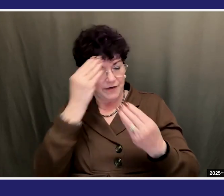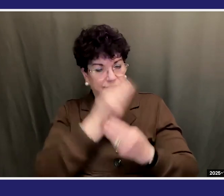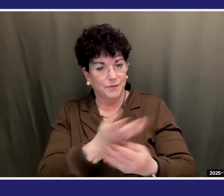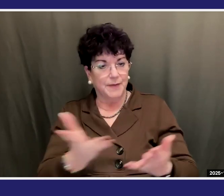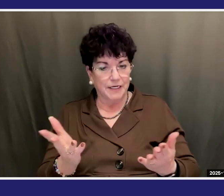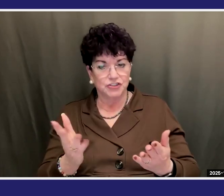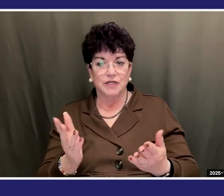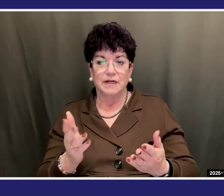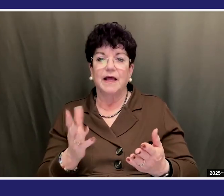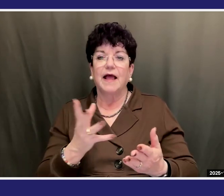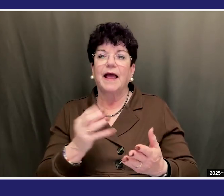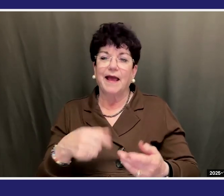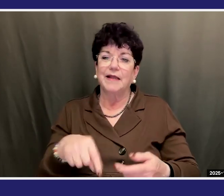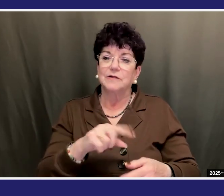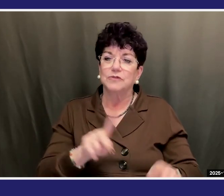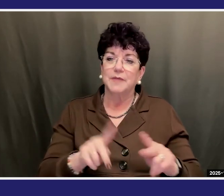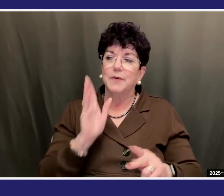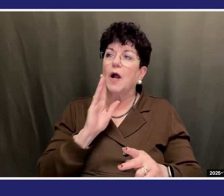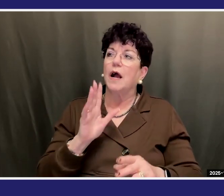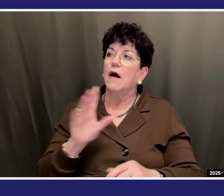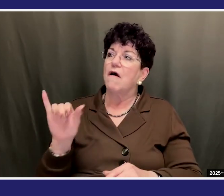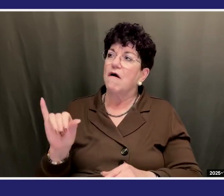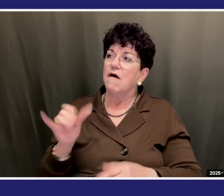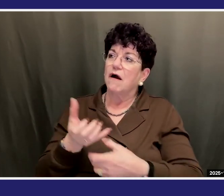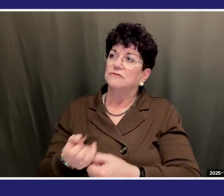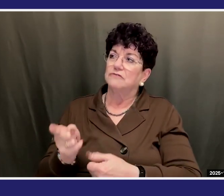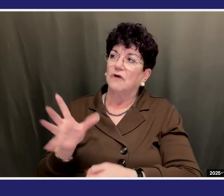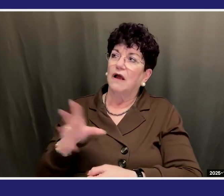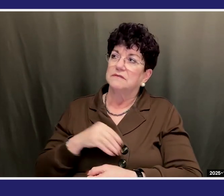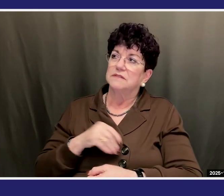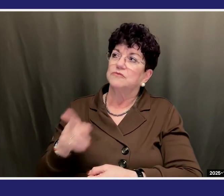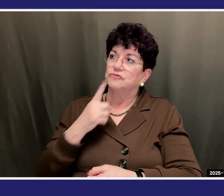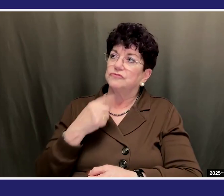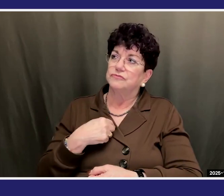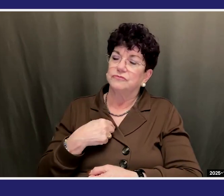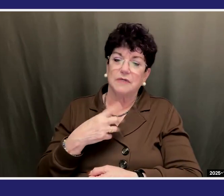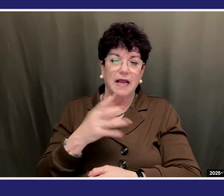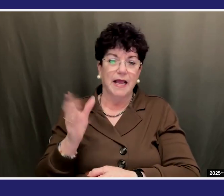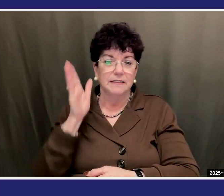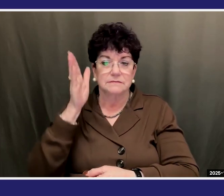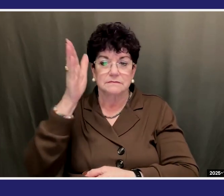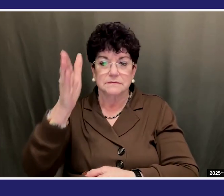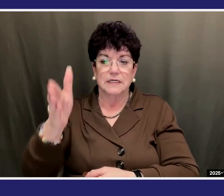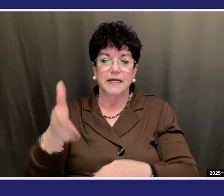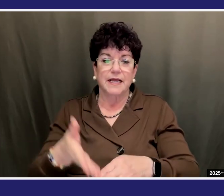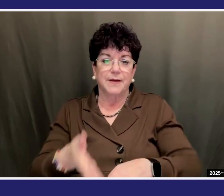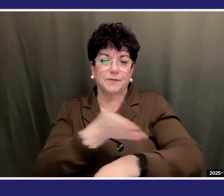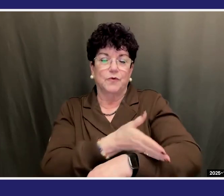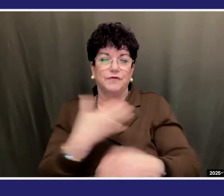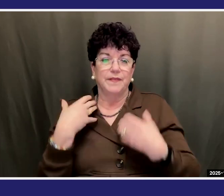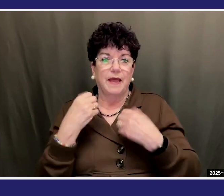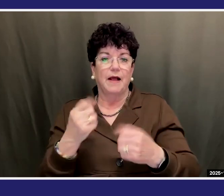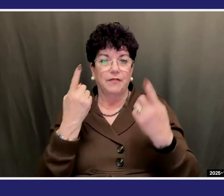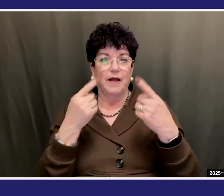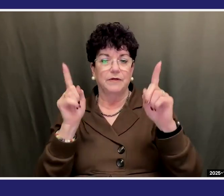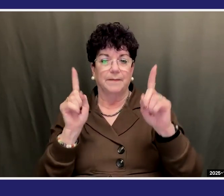more likely to be heard and accepted and acted upon, and ultimately in the long run, improving health outcomes.